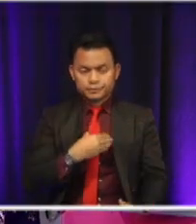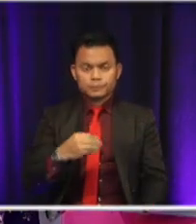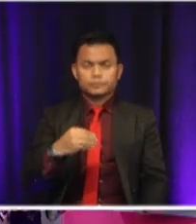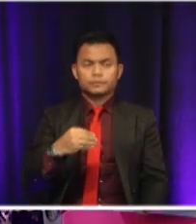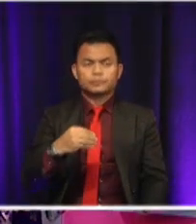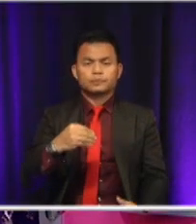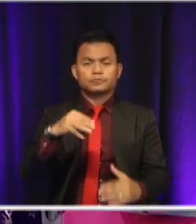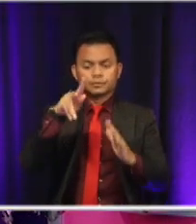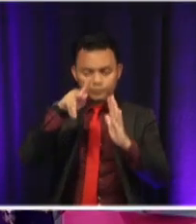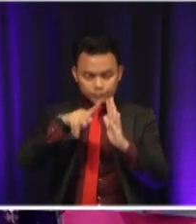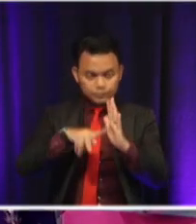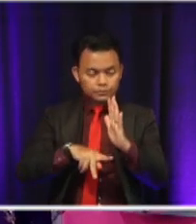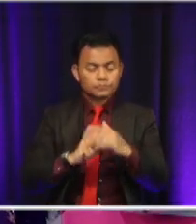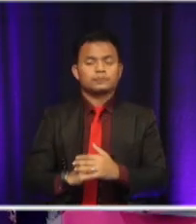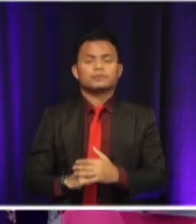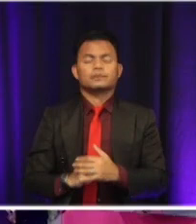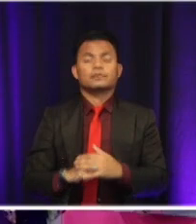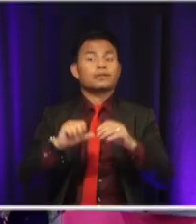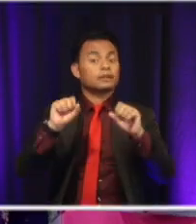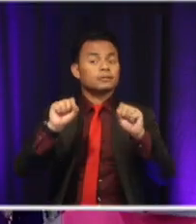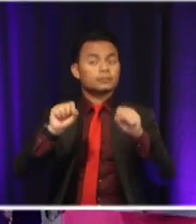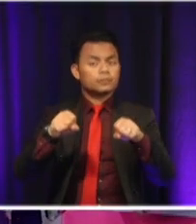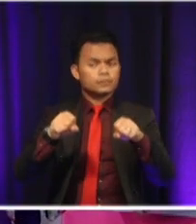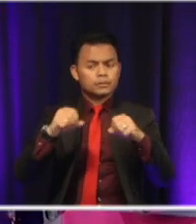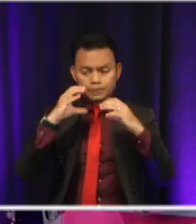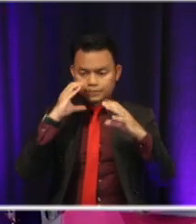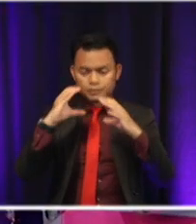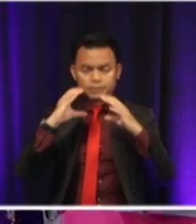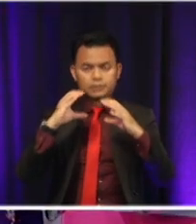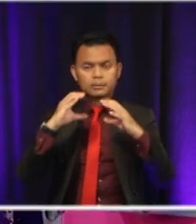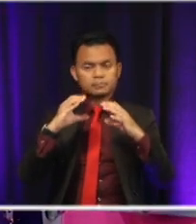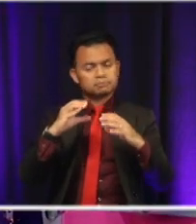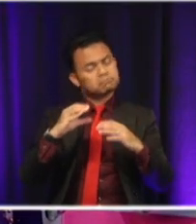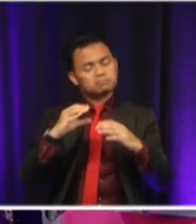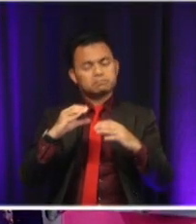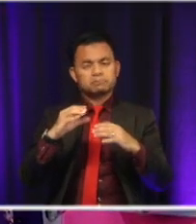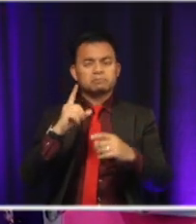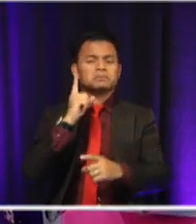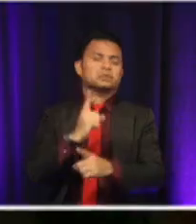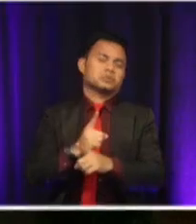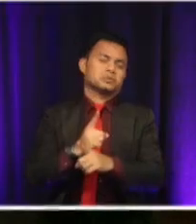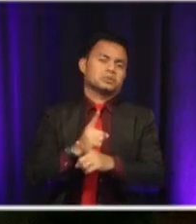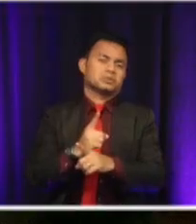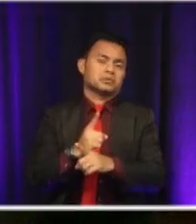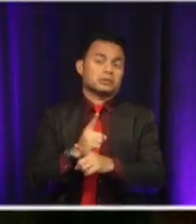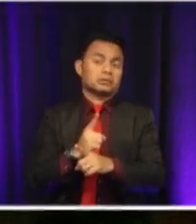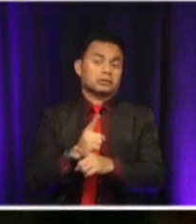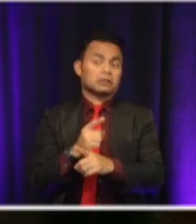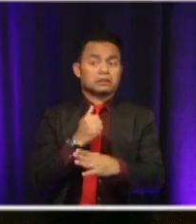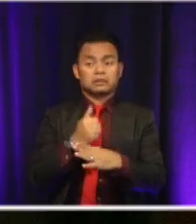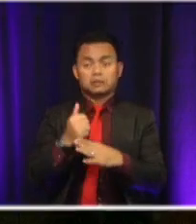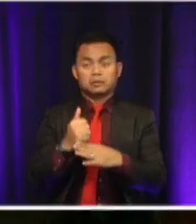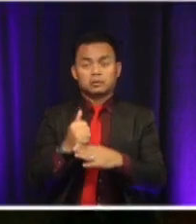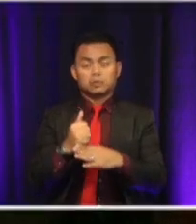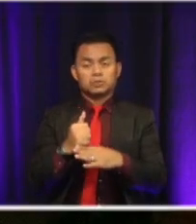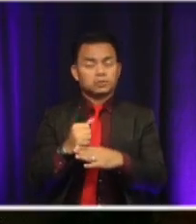for example, they can only say, yeah, that was right. Mm-hmm. Or no, that was wrong. But they